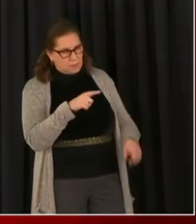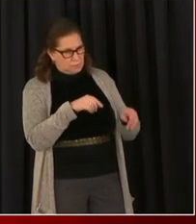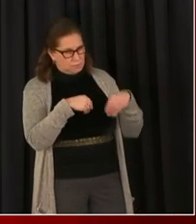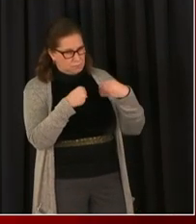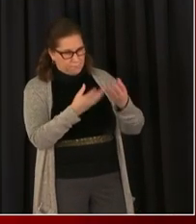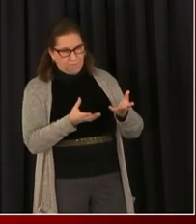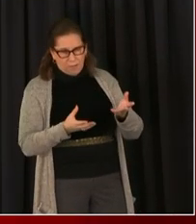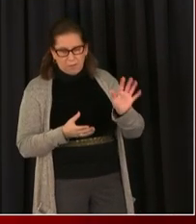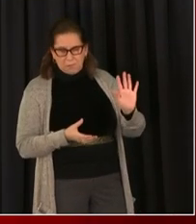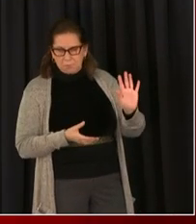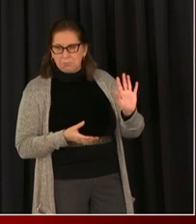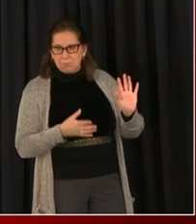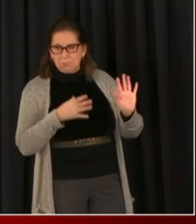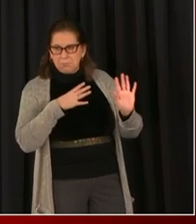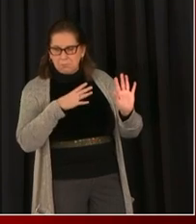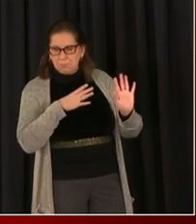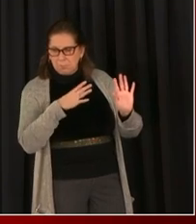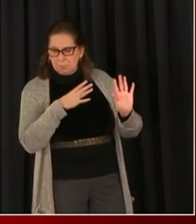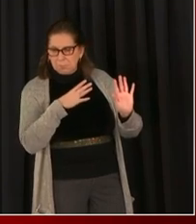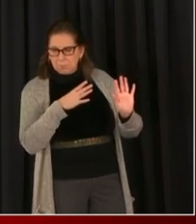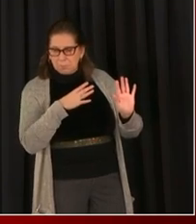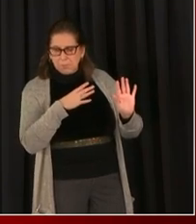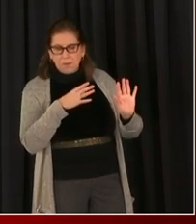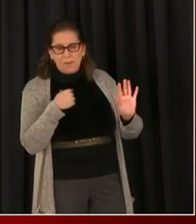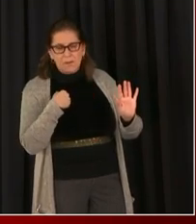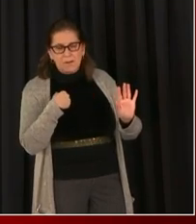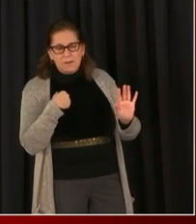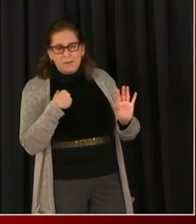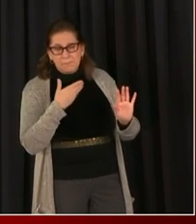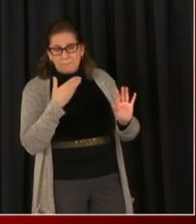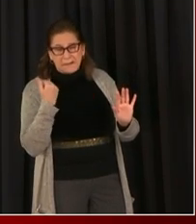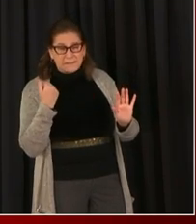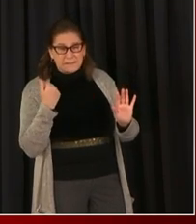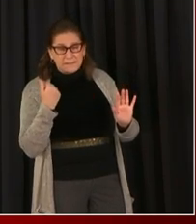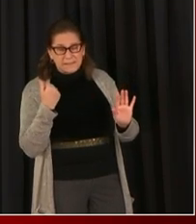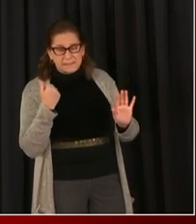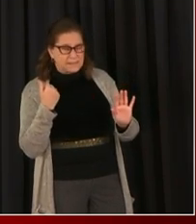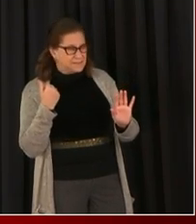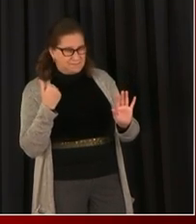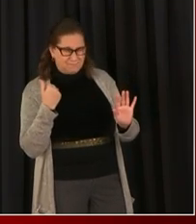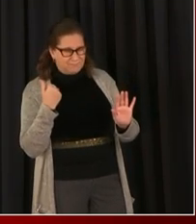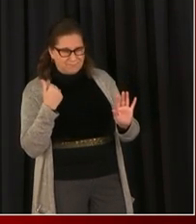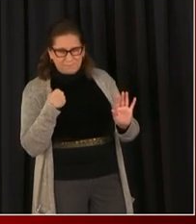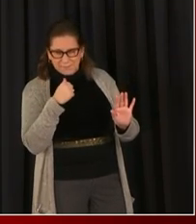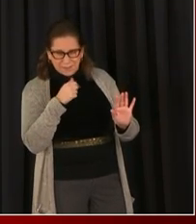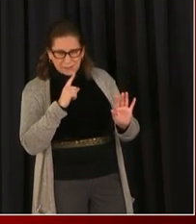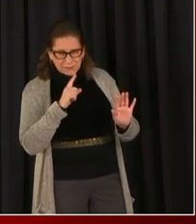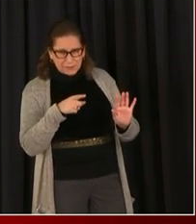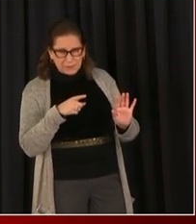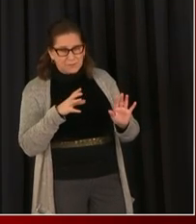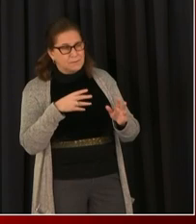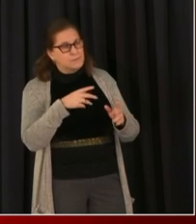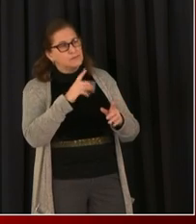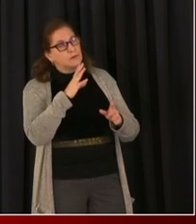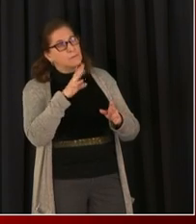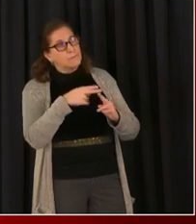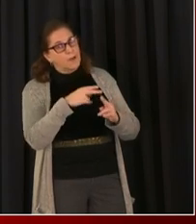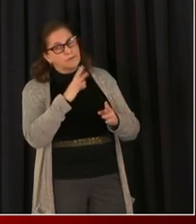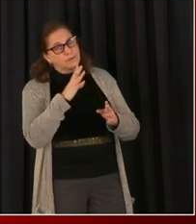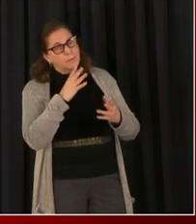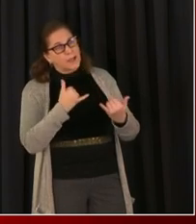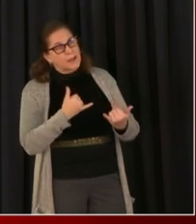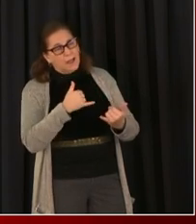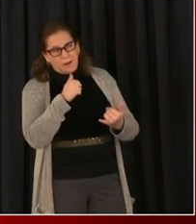that. And I don't know if this is time better spent afterward in the gaggle with the deputy mayor, if you want to explain like what an outbreak is,